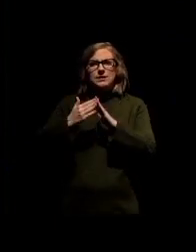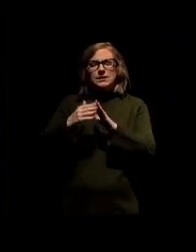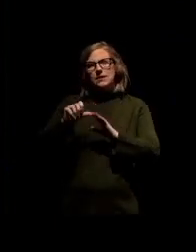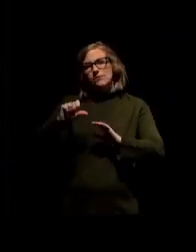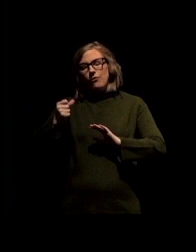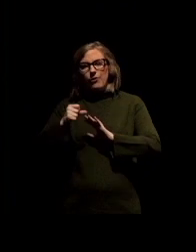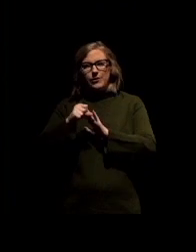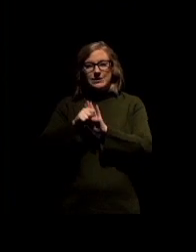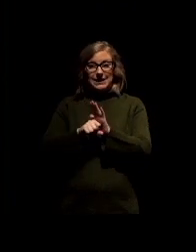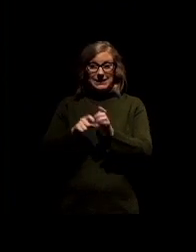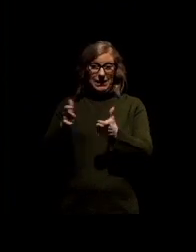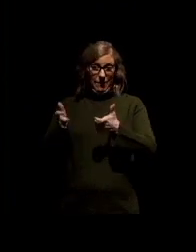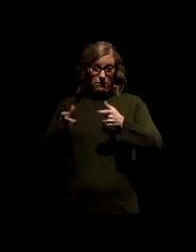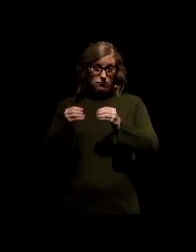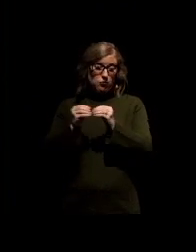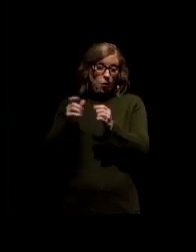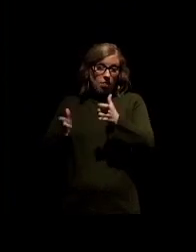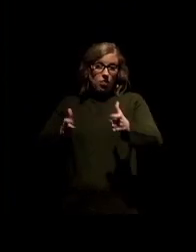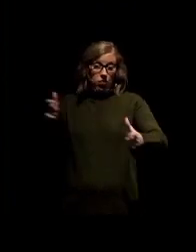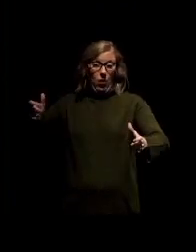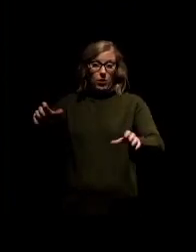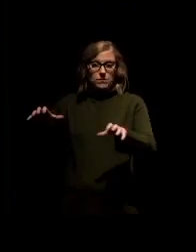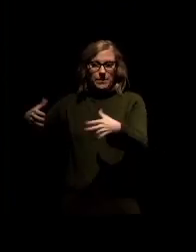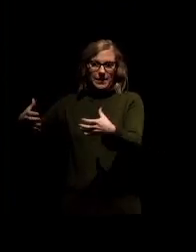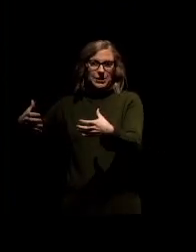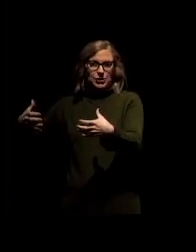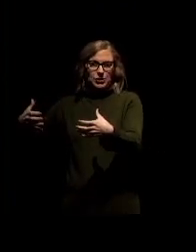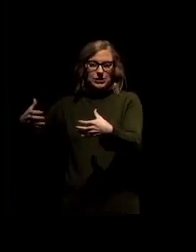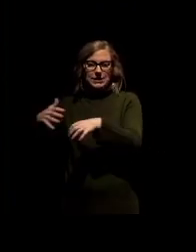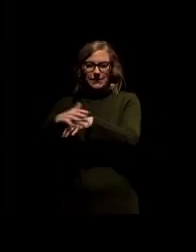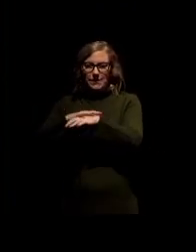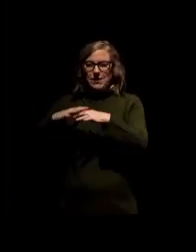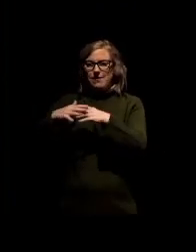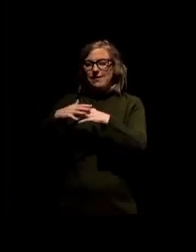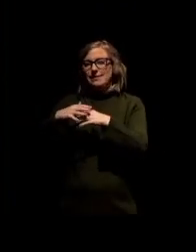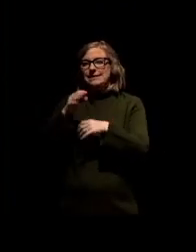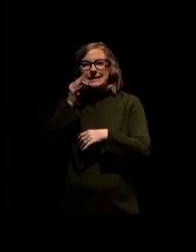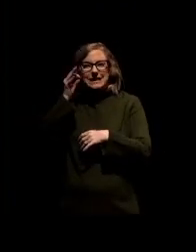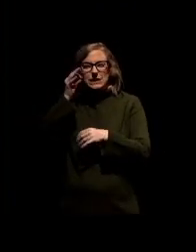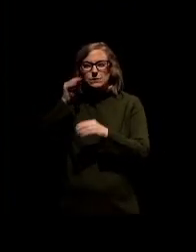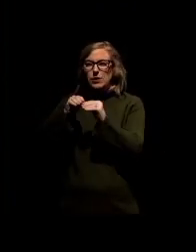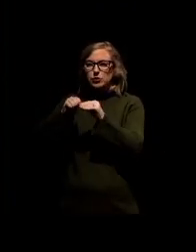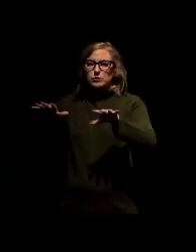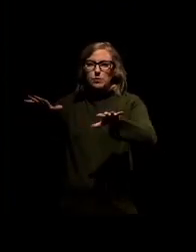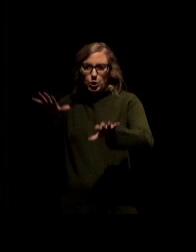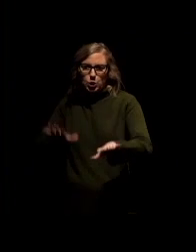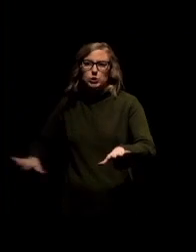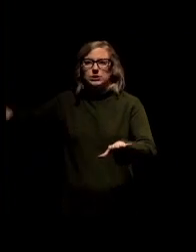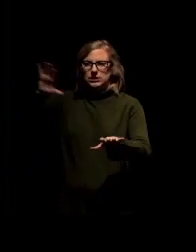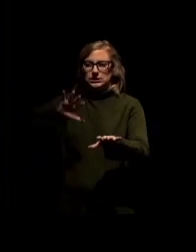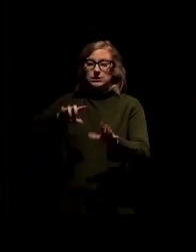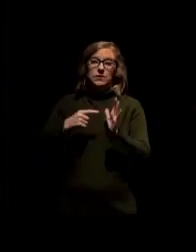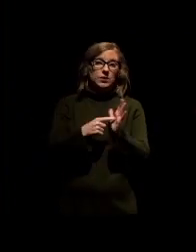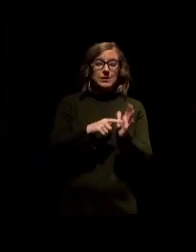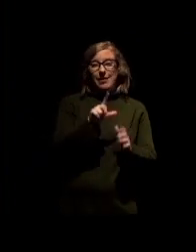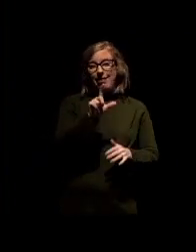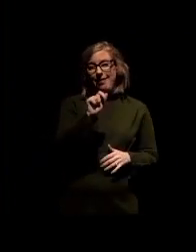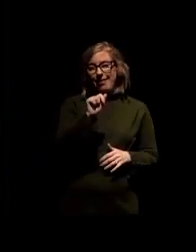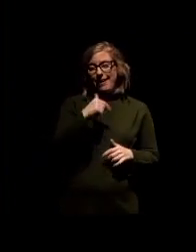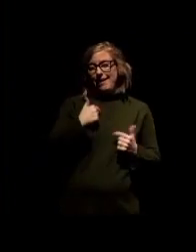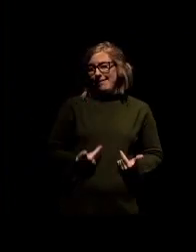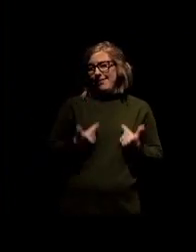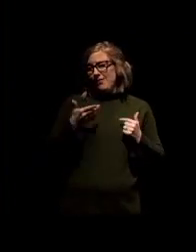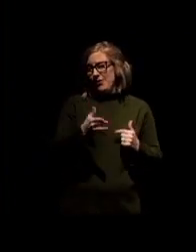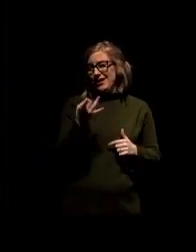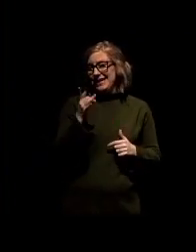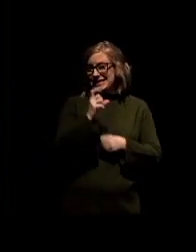that have larger populations of American Indians, but they're dispersed throughout the area. For instance, when I lived in Los Angeles, California for 18 years, we